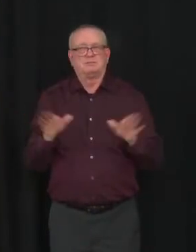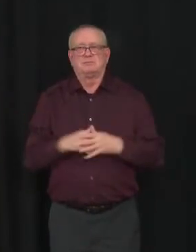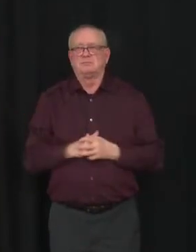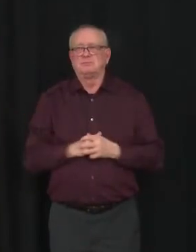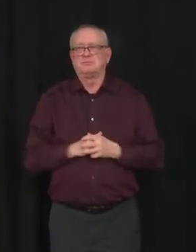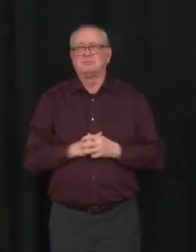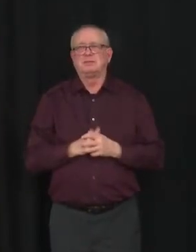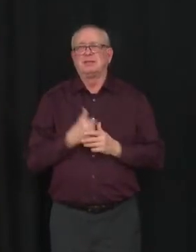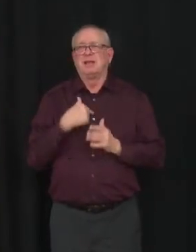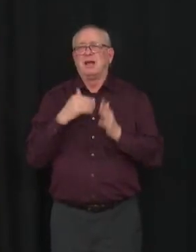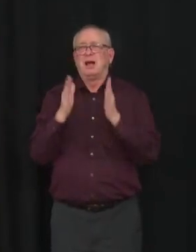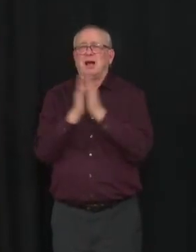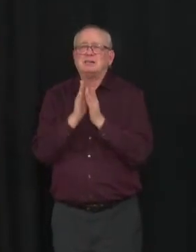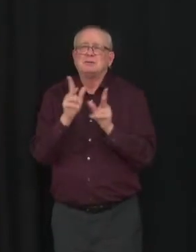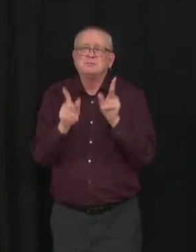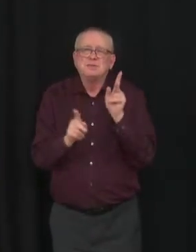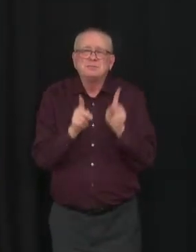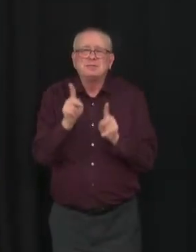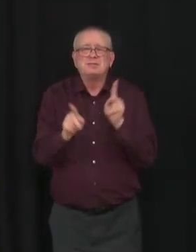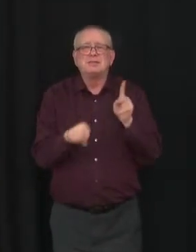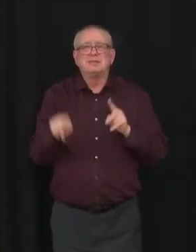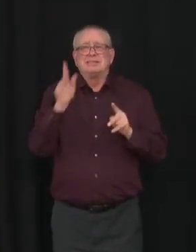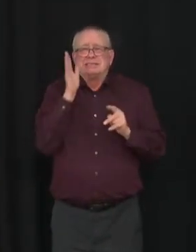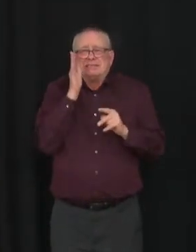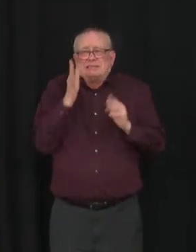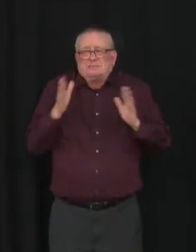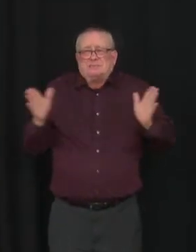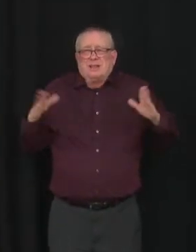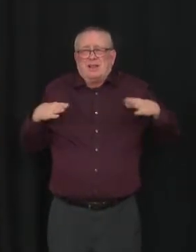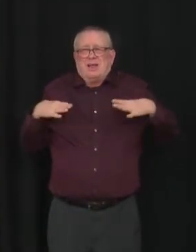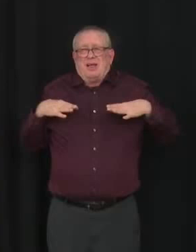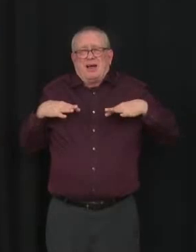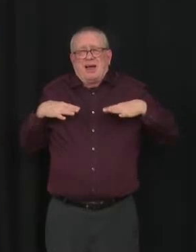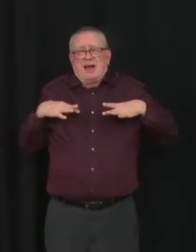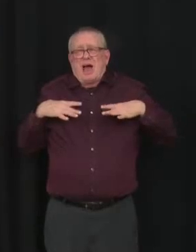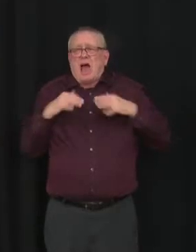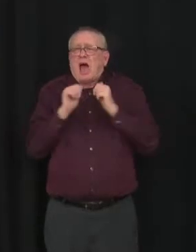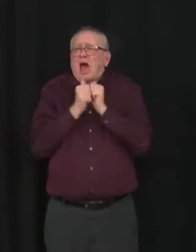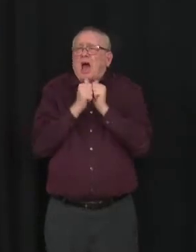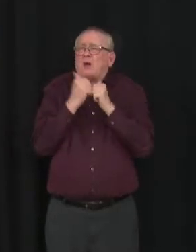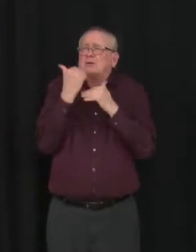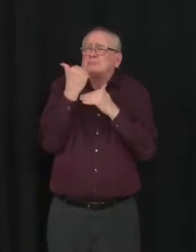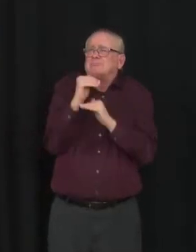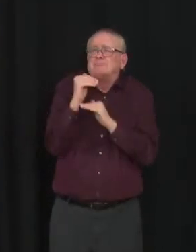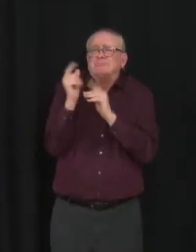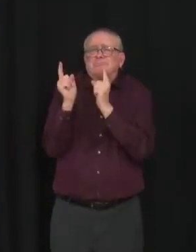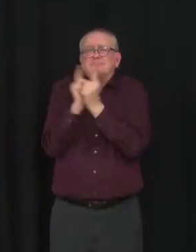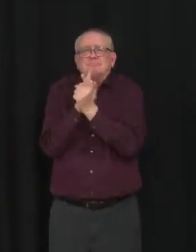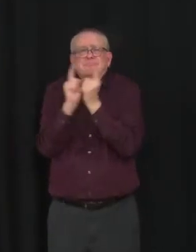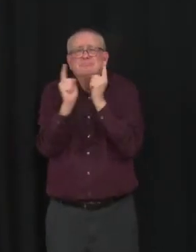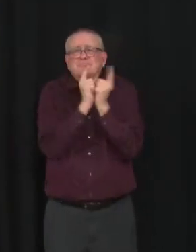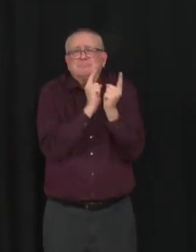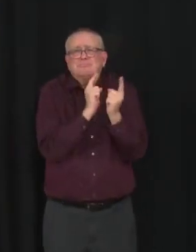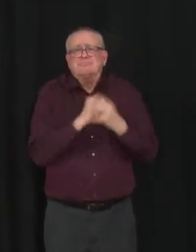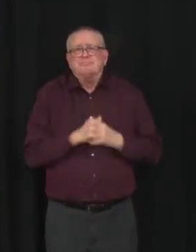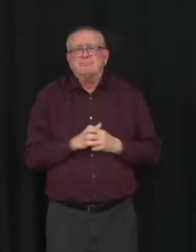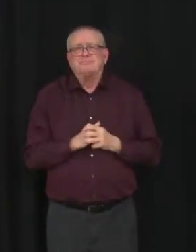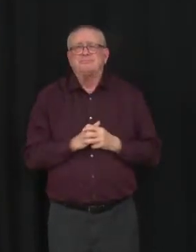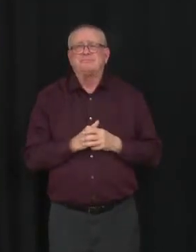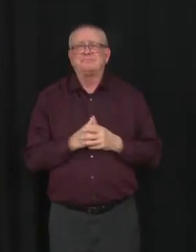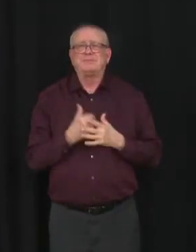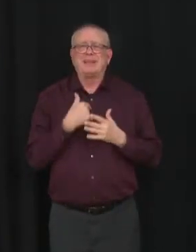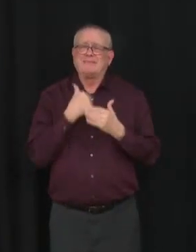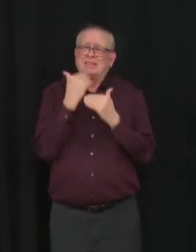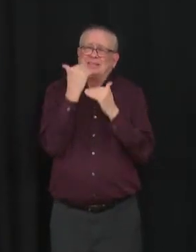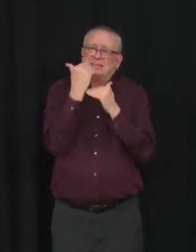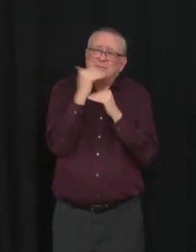and consider how they can reduce their interactions. While we will have many measures in place, such as gathering restrictions, maskings,